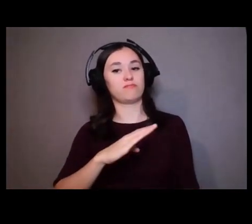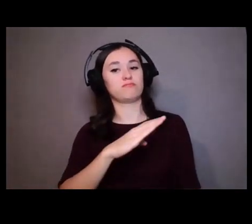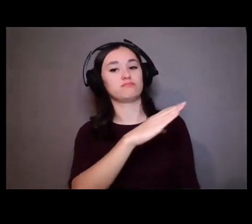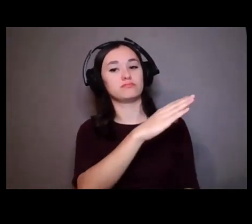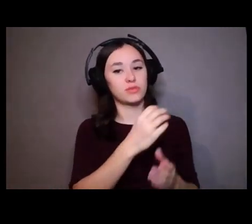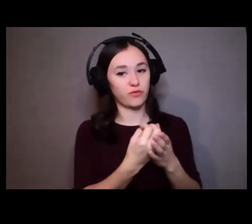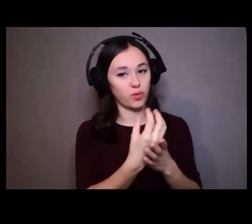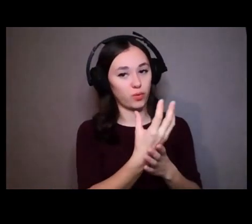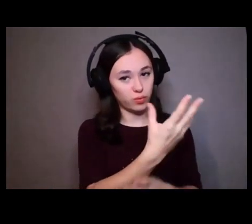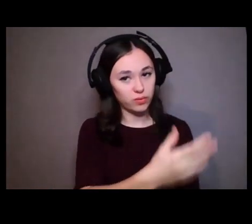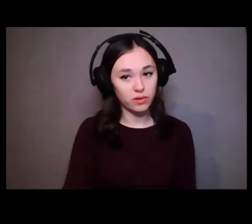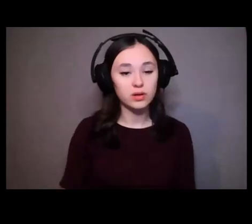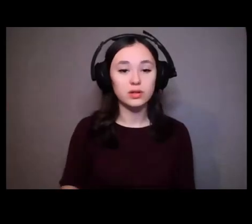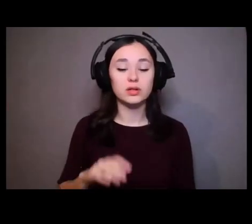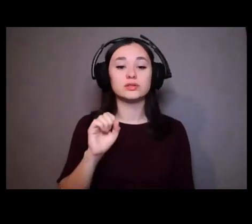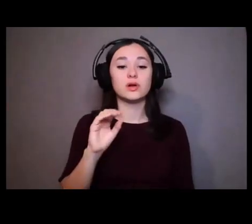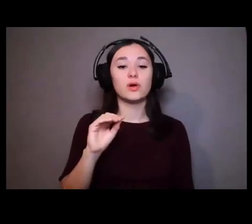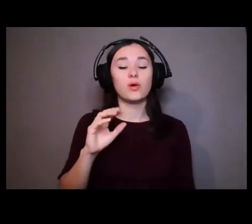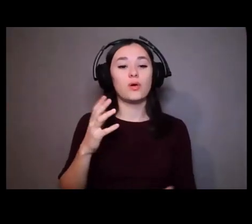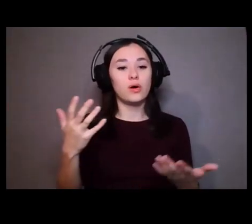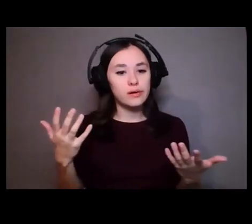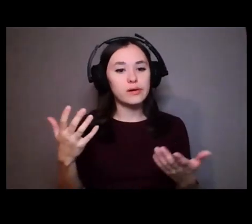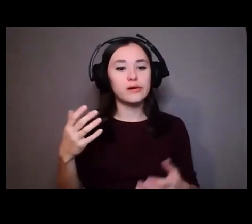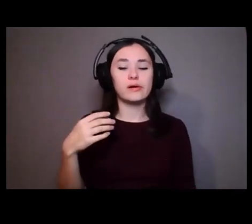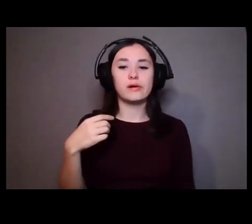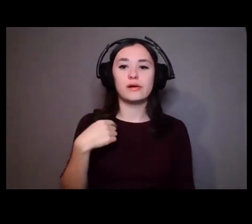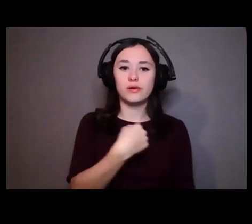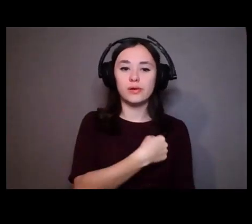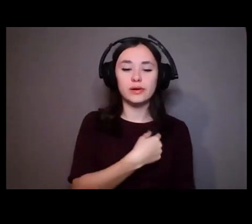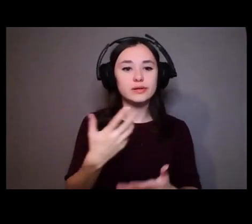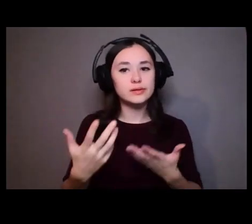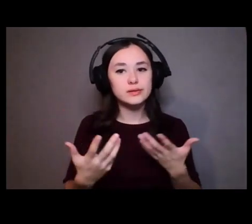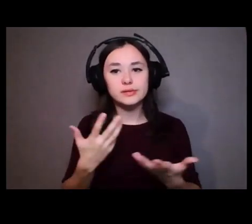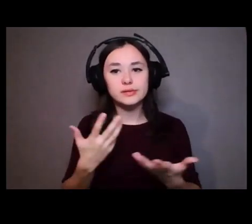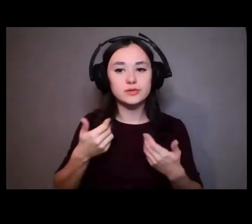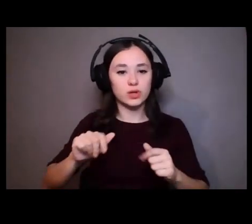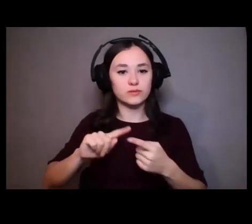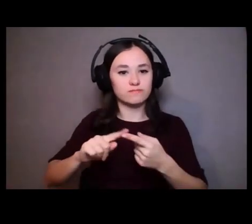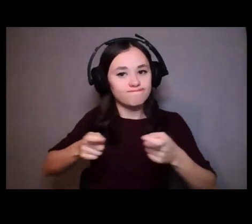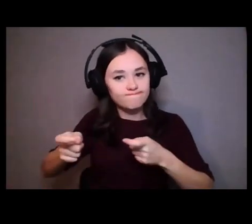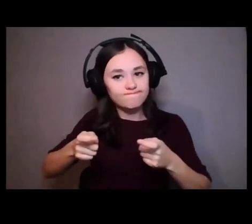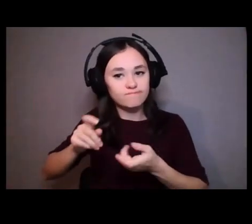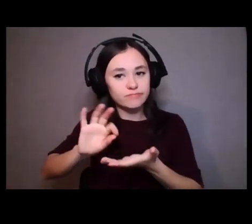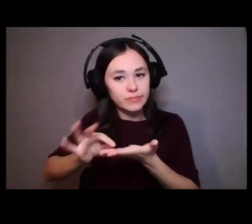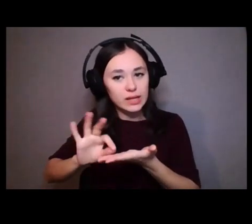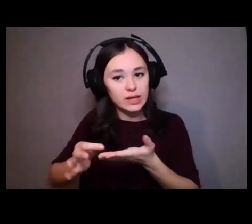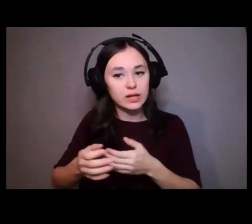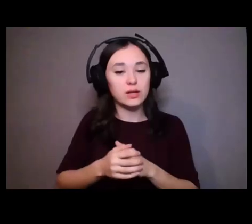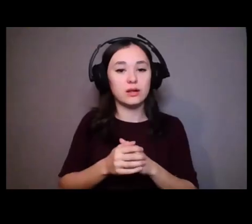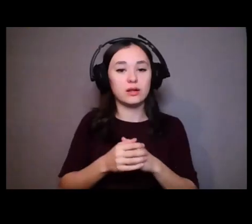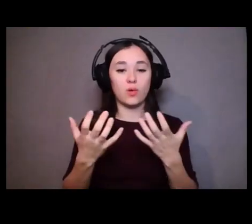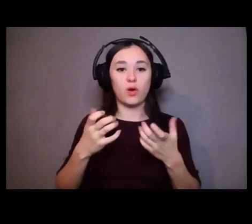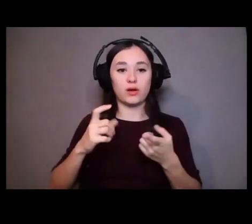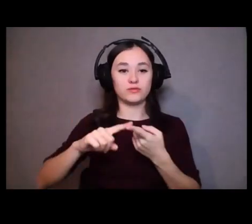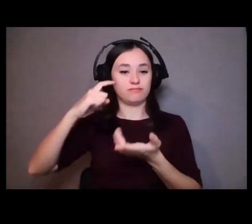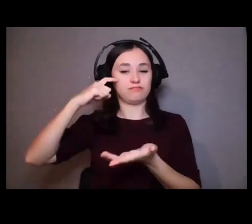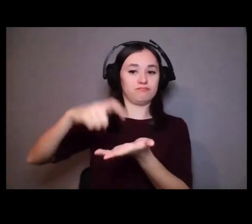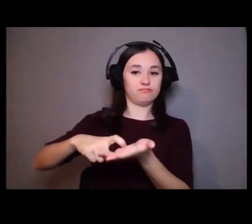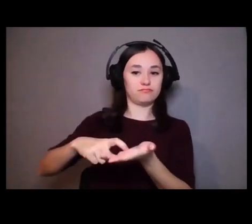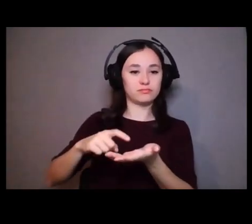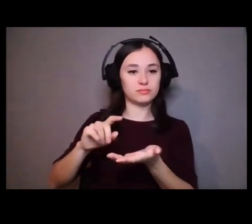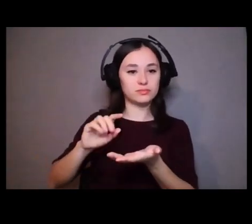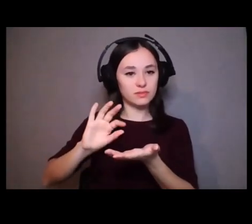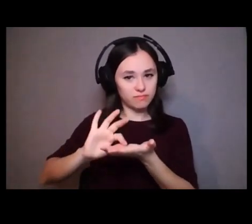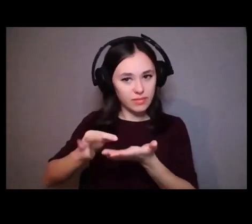coverage. So while we're wrestling with our bringing Medicaid under control, want to acknowledge up front that Medicaid starts in a